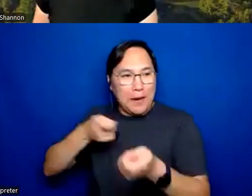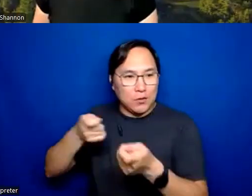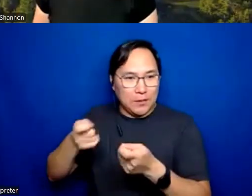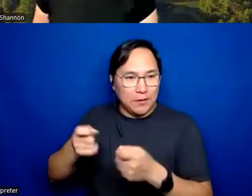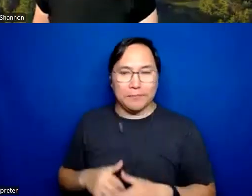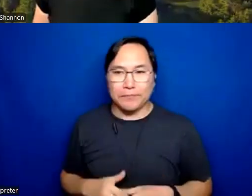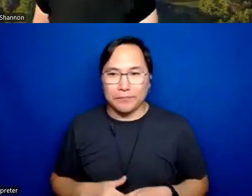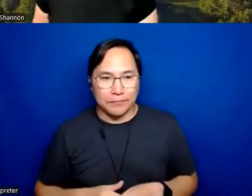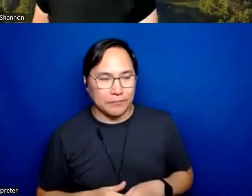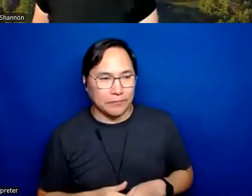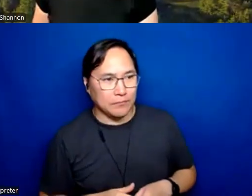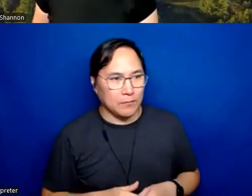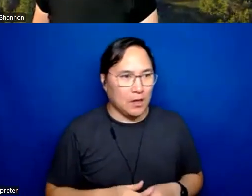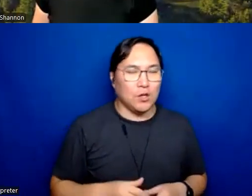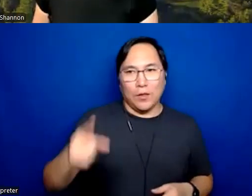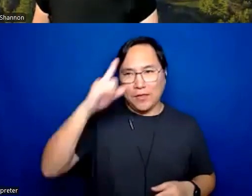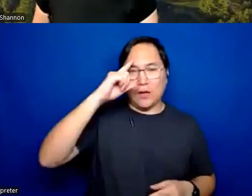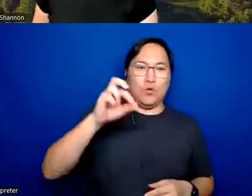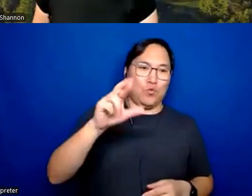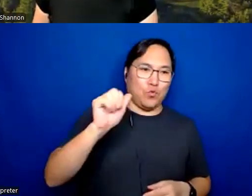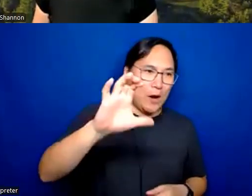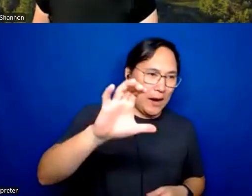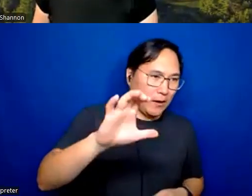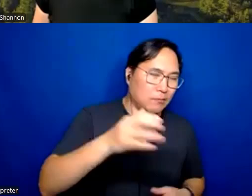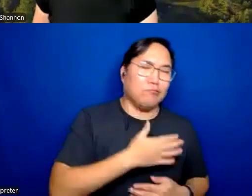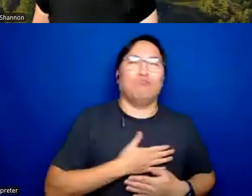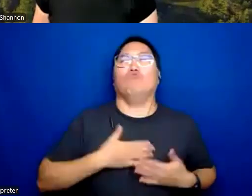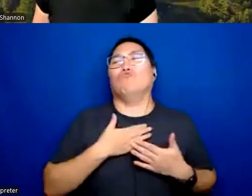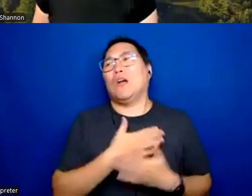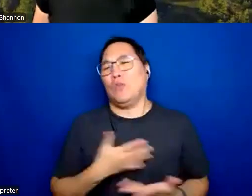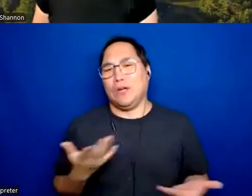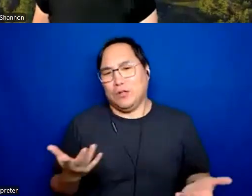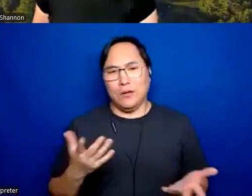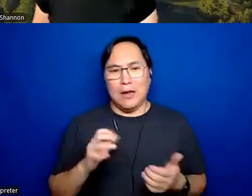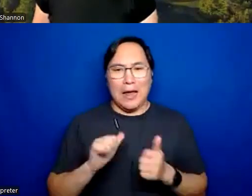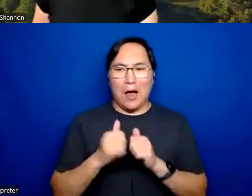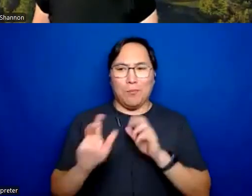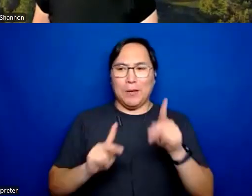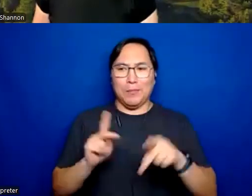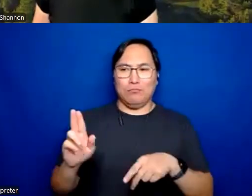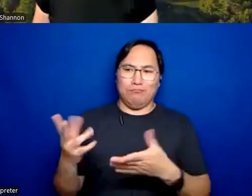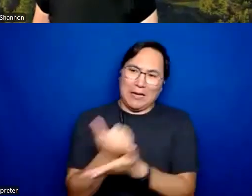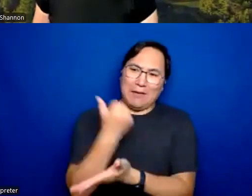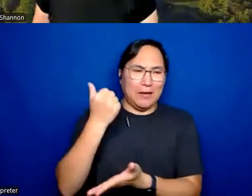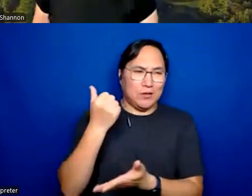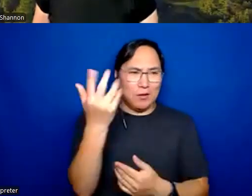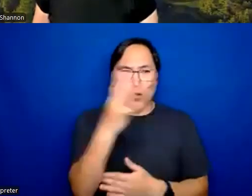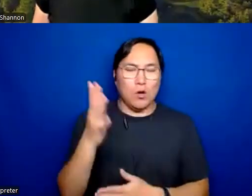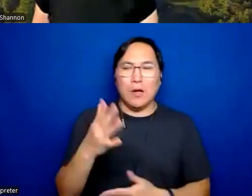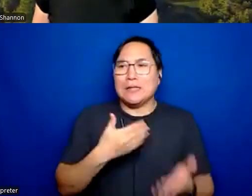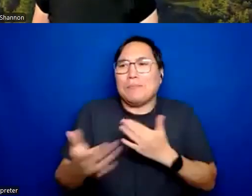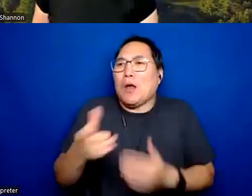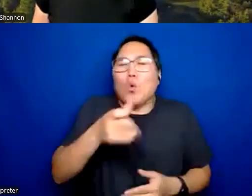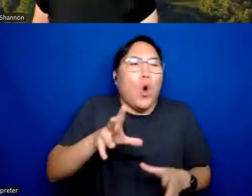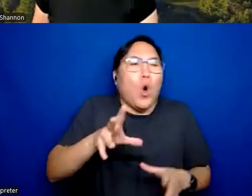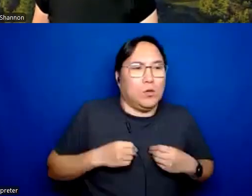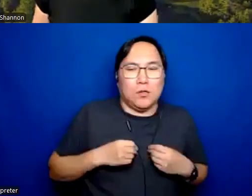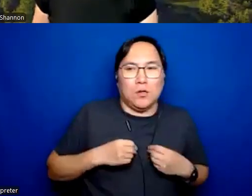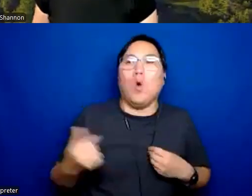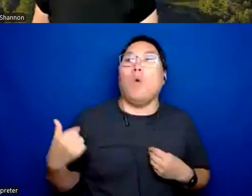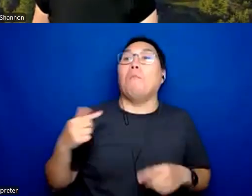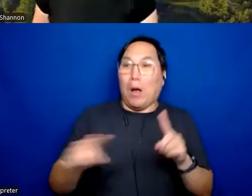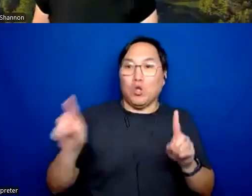think of recreation and people's use of forests, whoever owns them, as something that needs to be